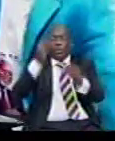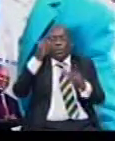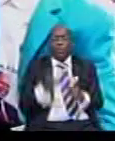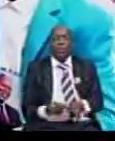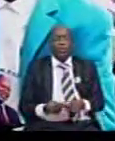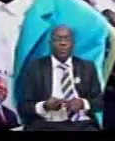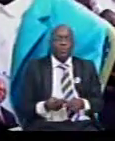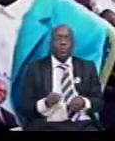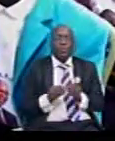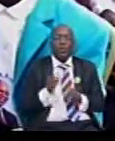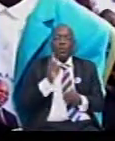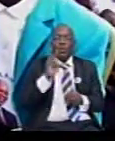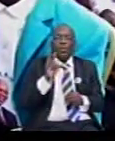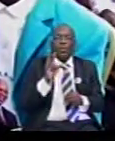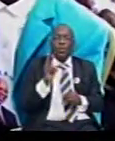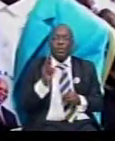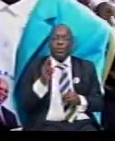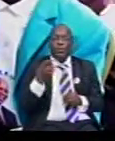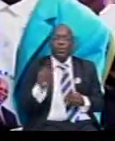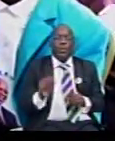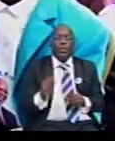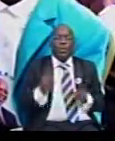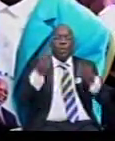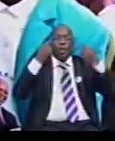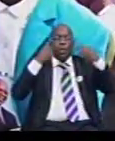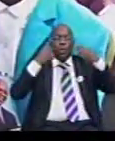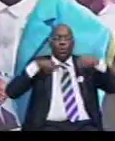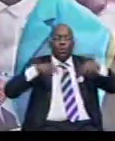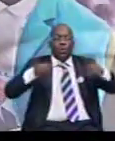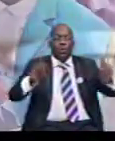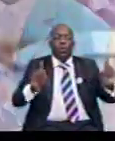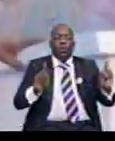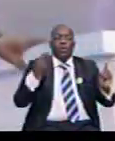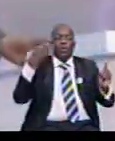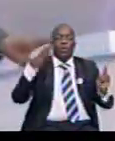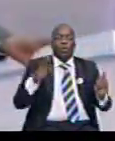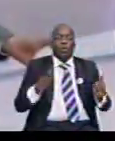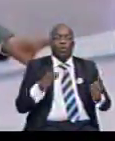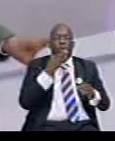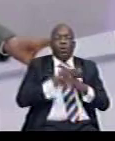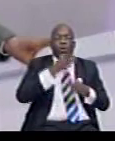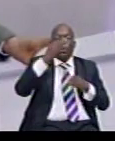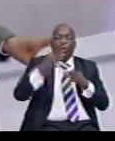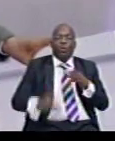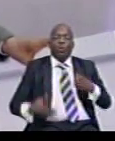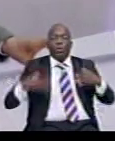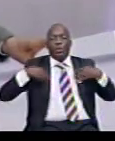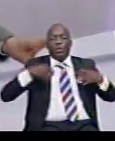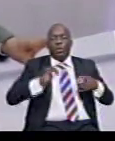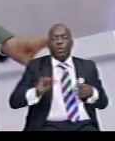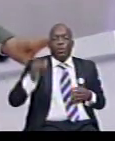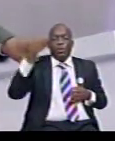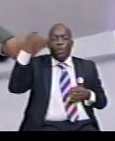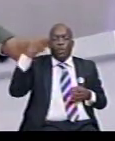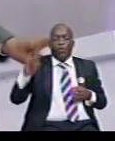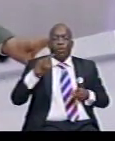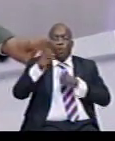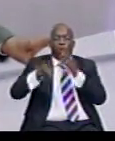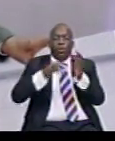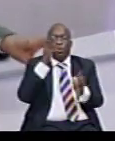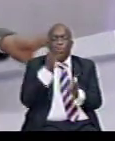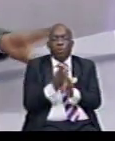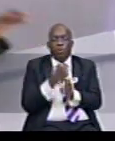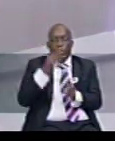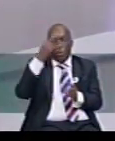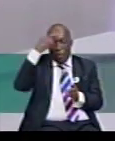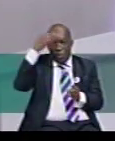Number two is the proclamation of holistic healing for global